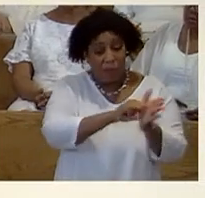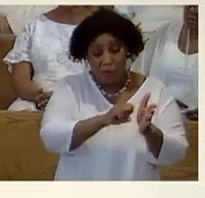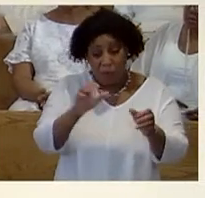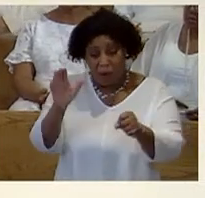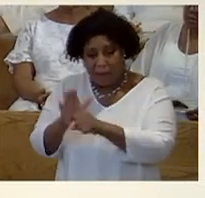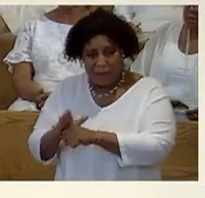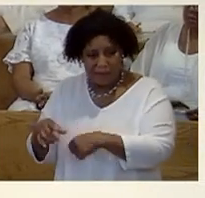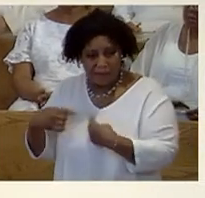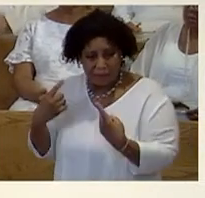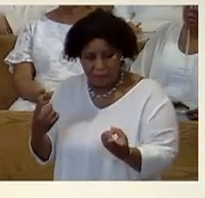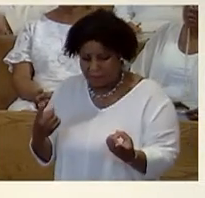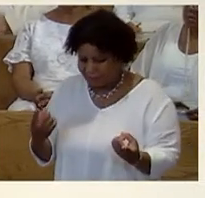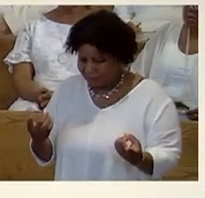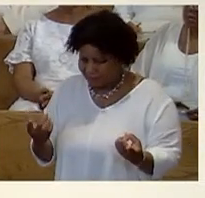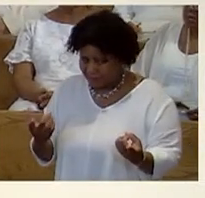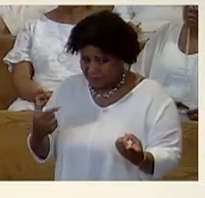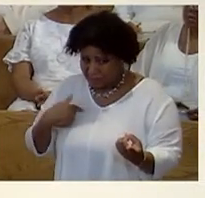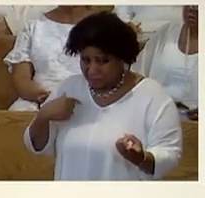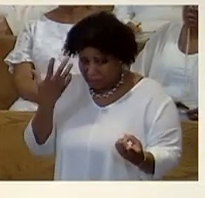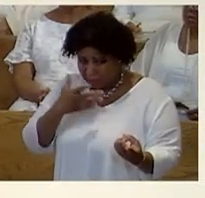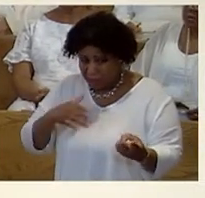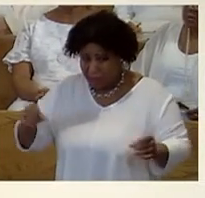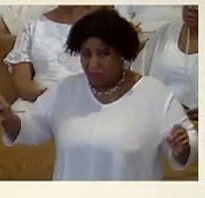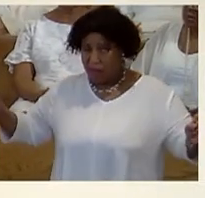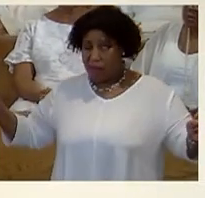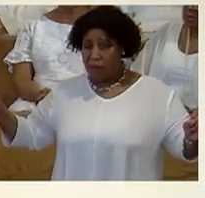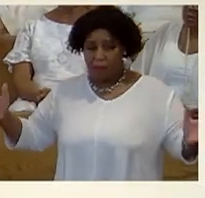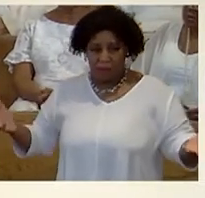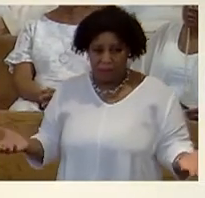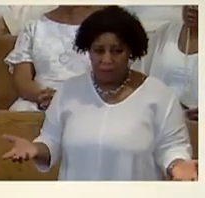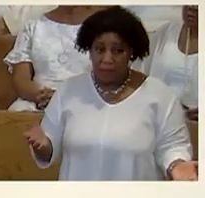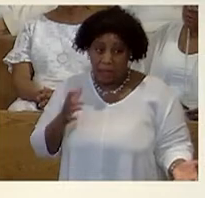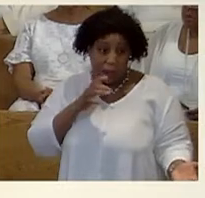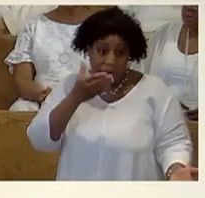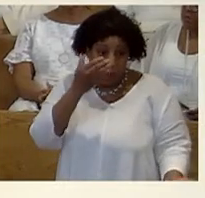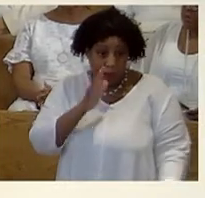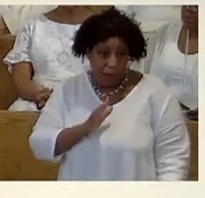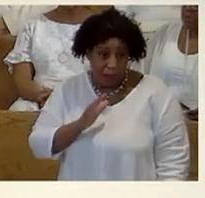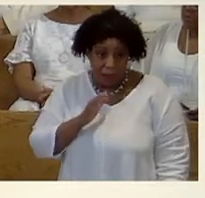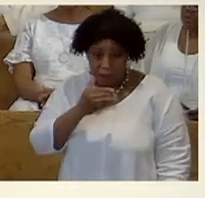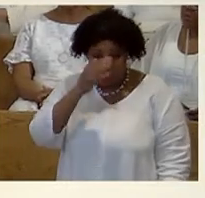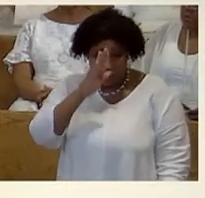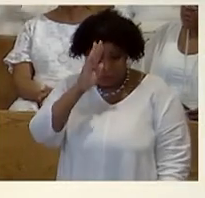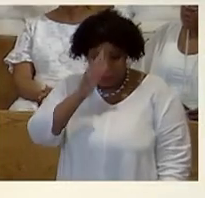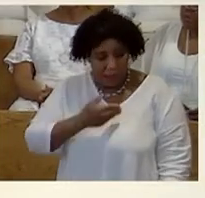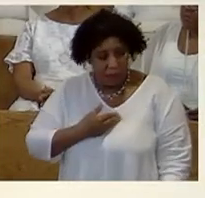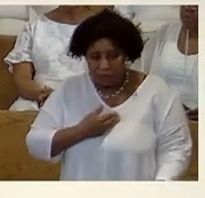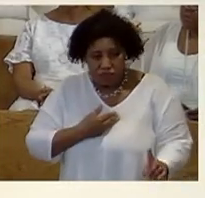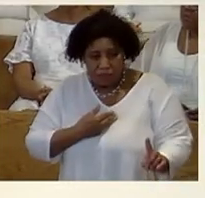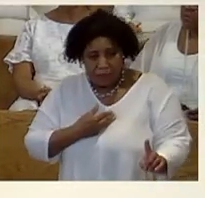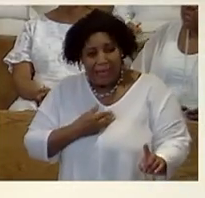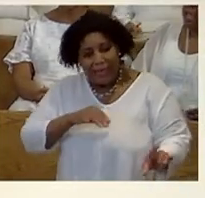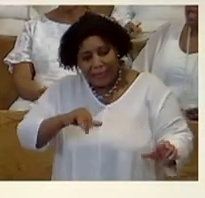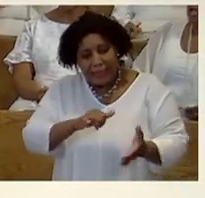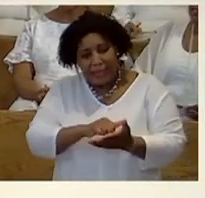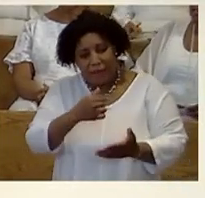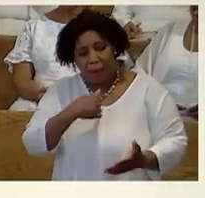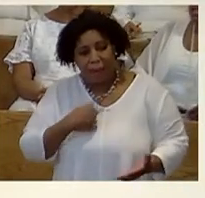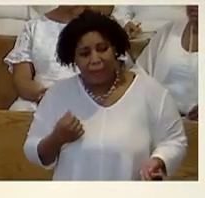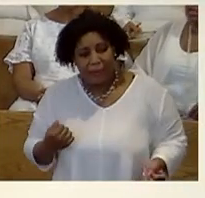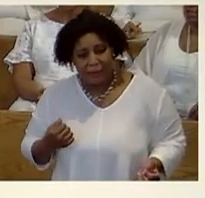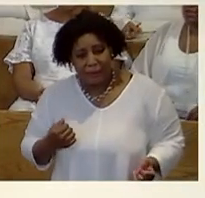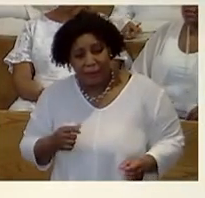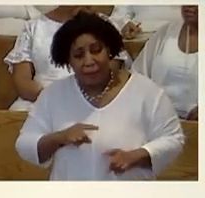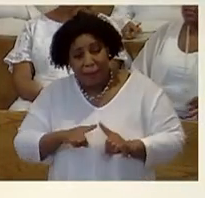anymore. What did I look like being hanging on the cross? I ain't God. I ain't God's son, but he did it for me. But when he